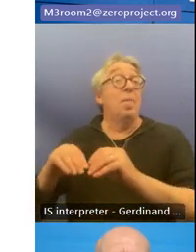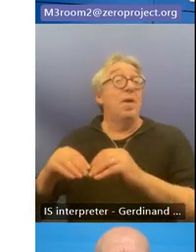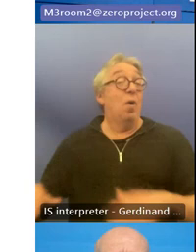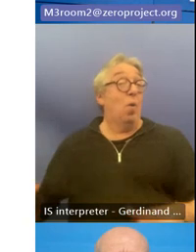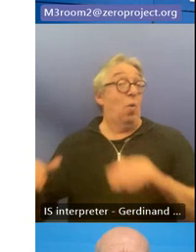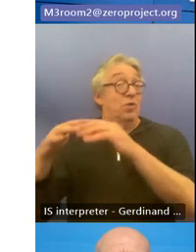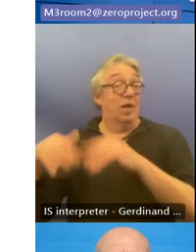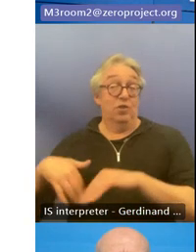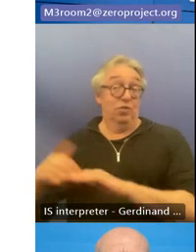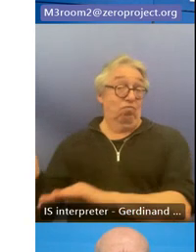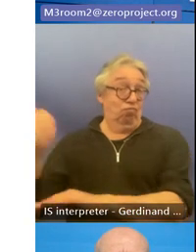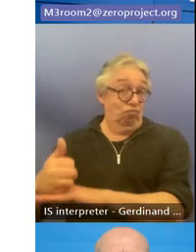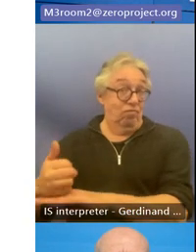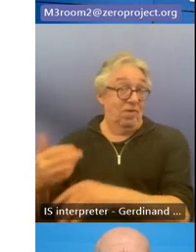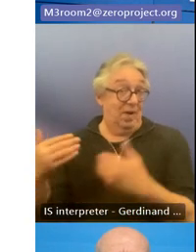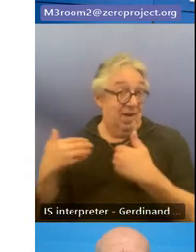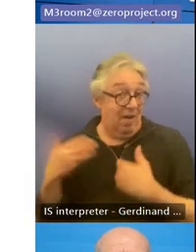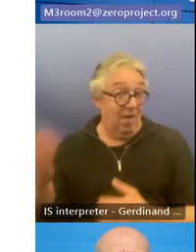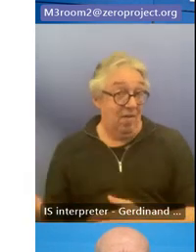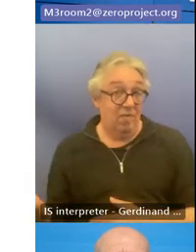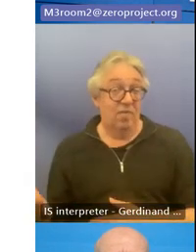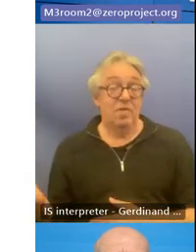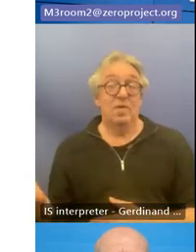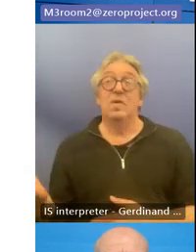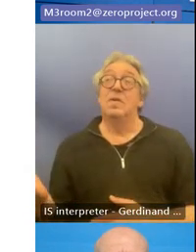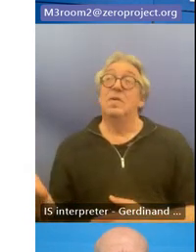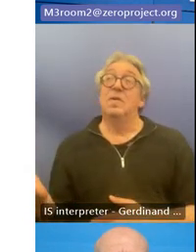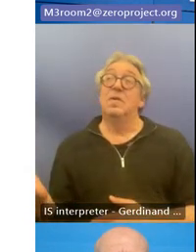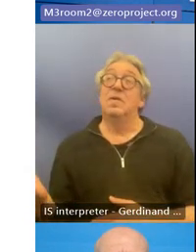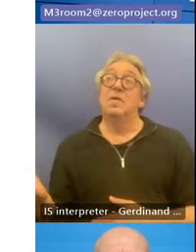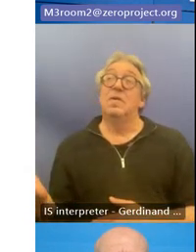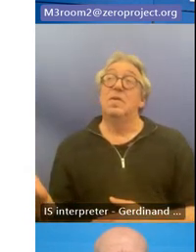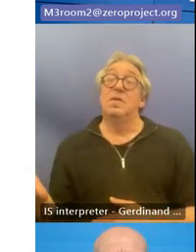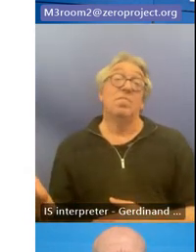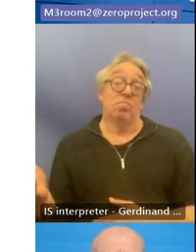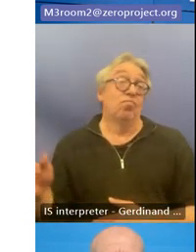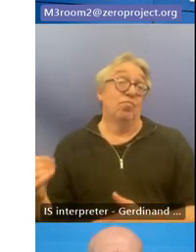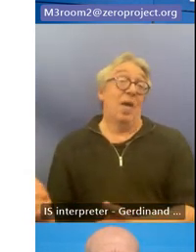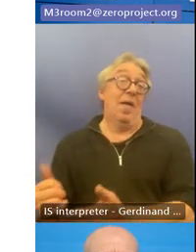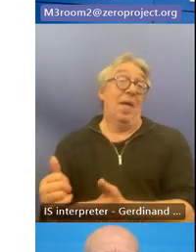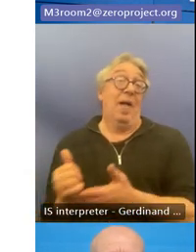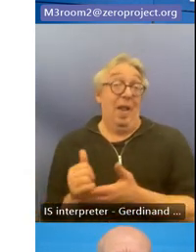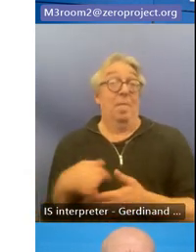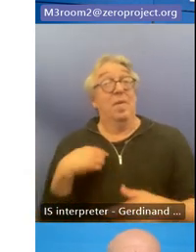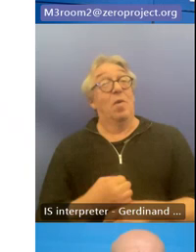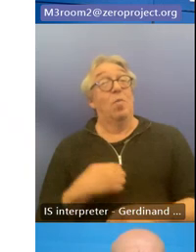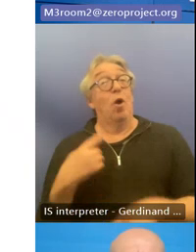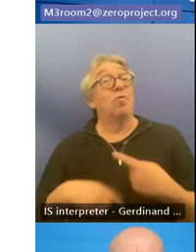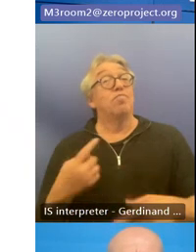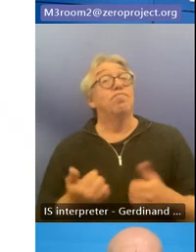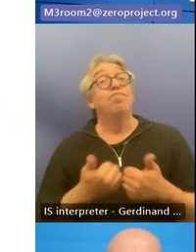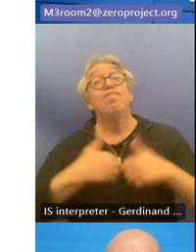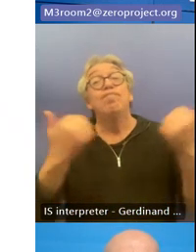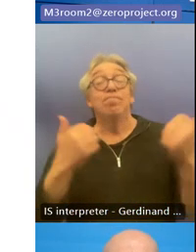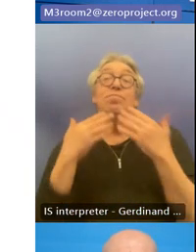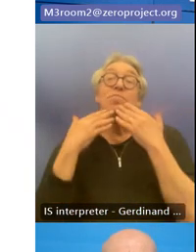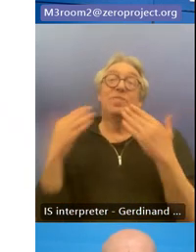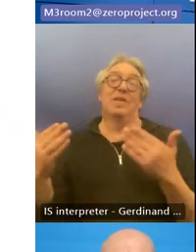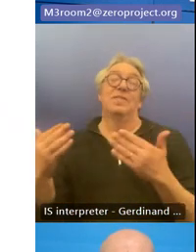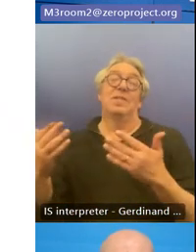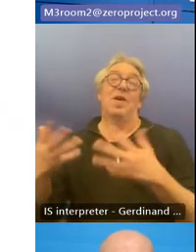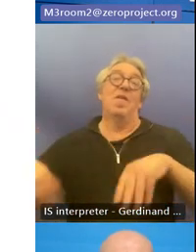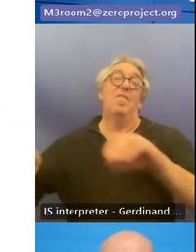to be central, and it is one of other success factors of the organization. And attitude